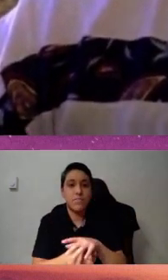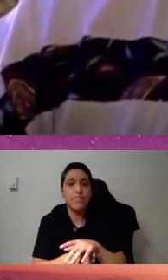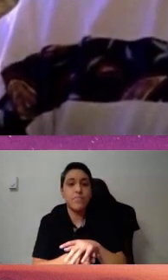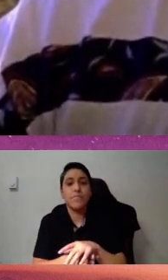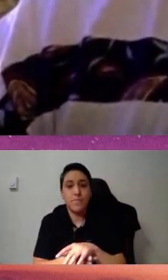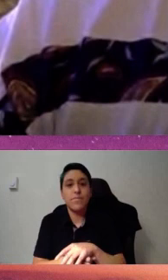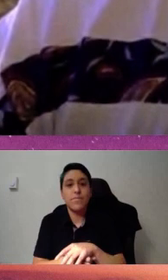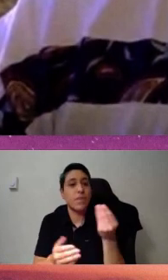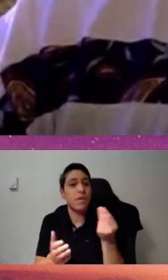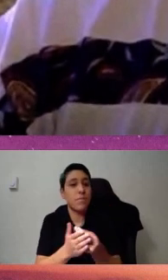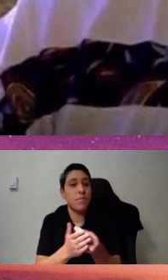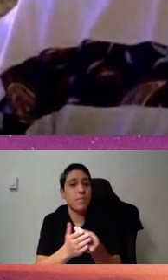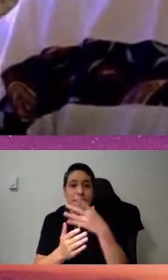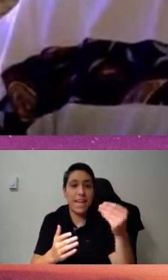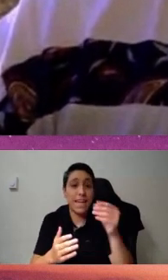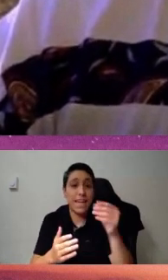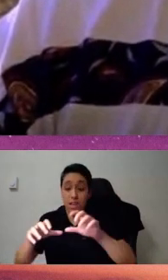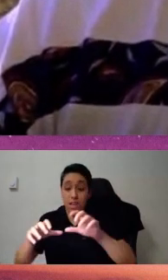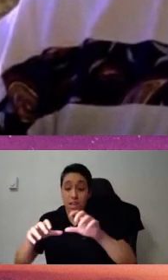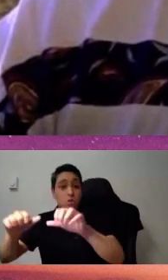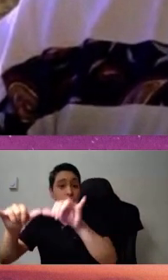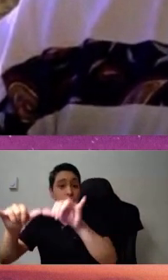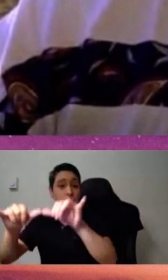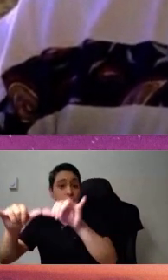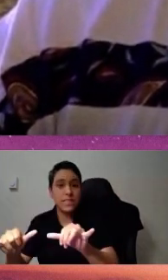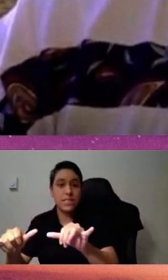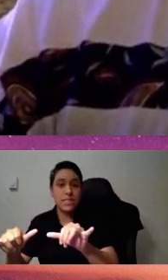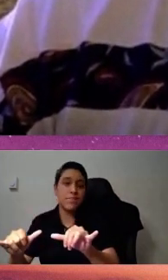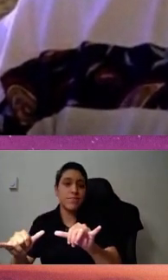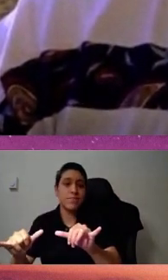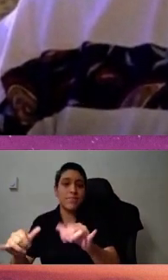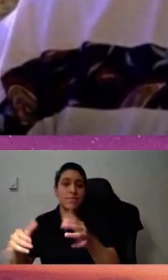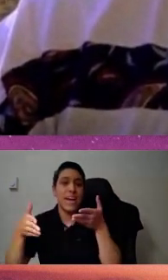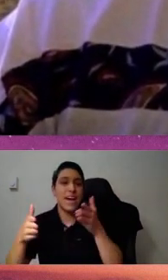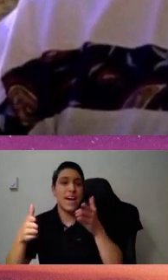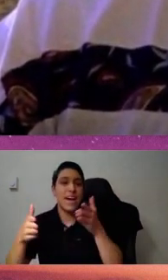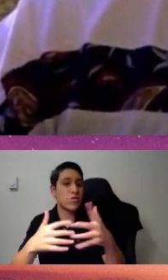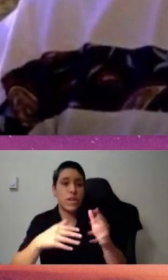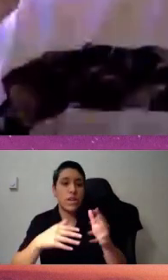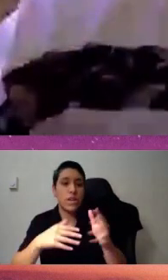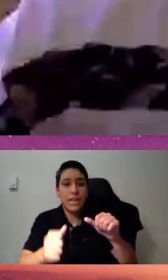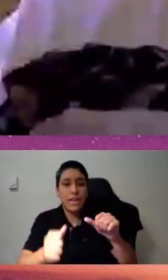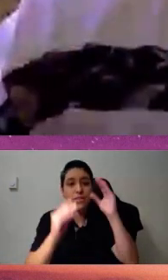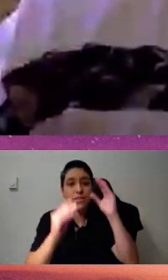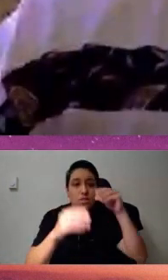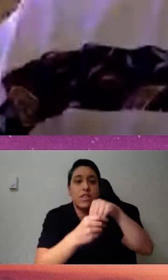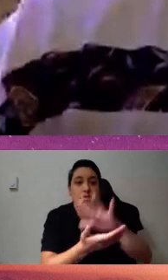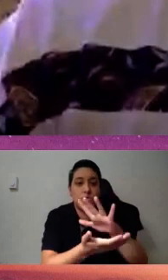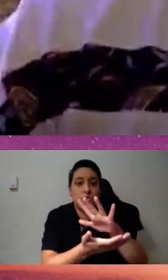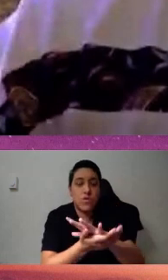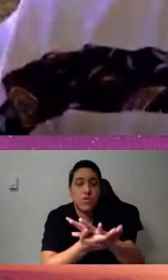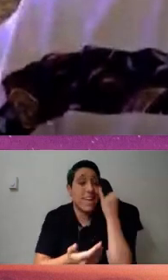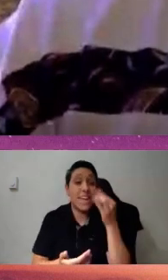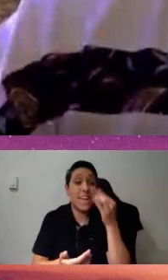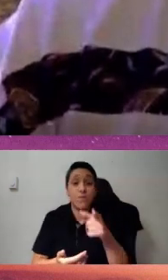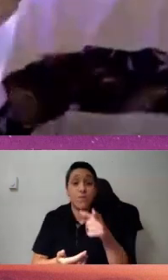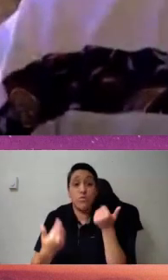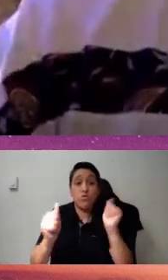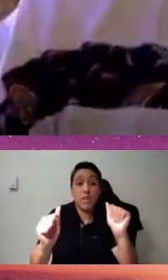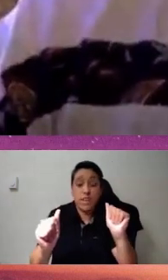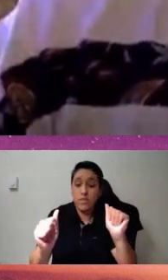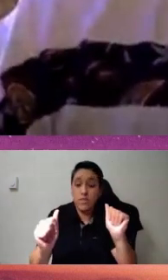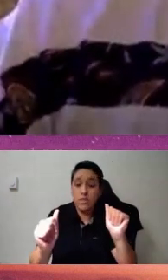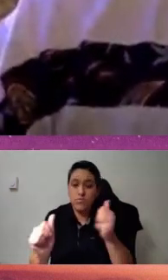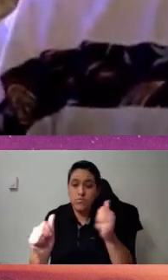spaces. And if you go against that, you risk, disenrollment, you risk, being removed from those